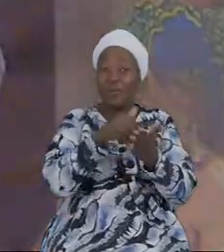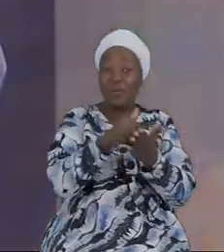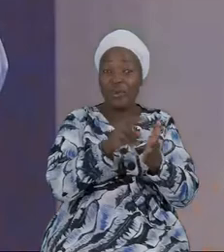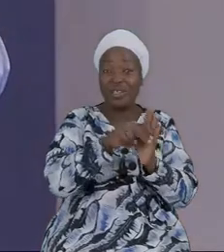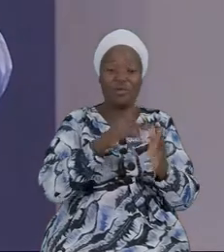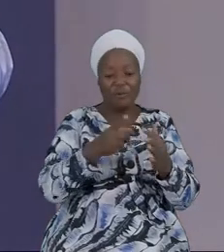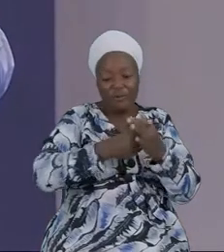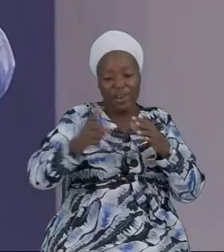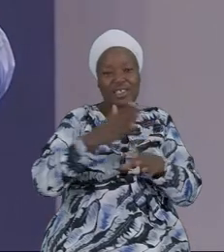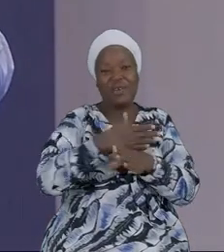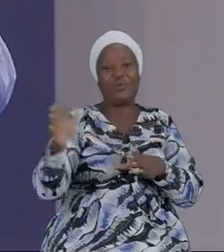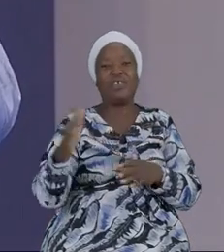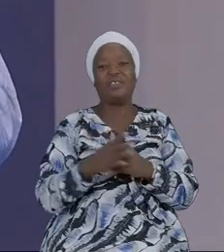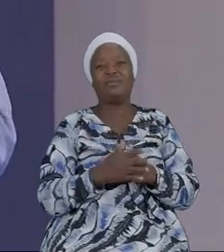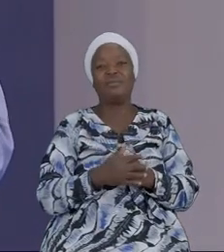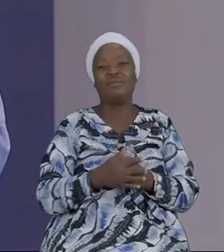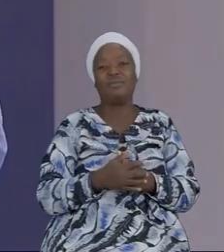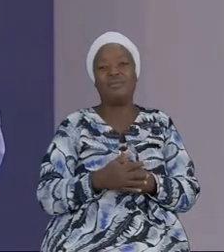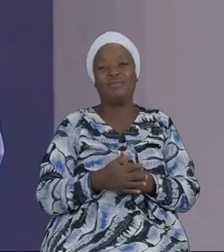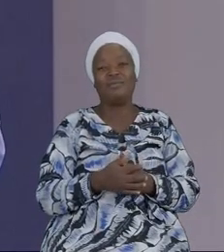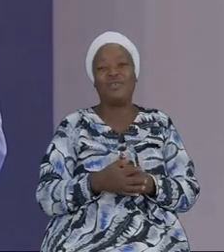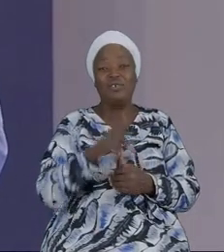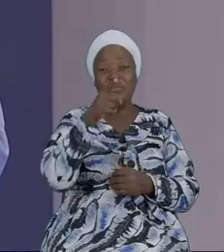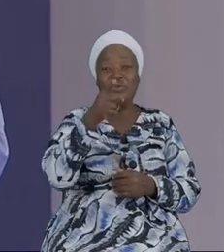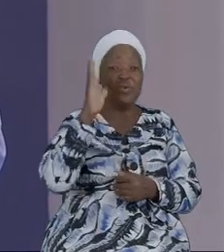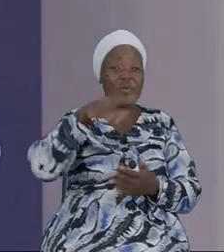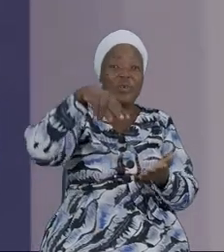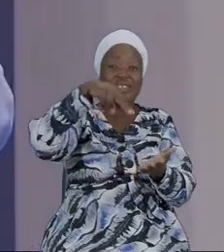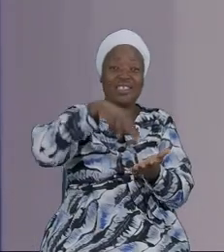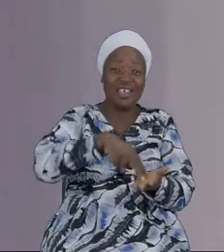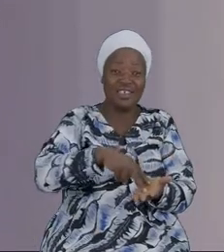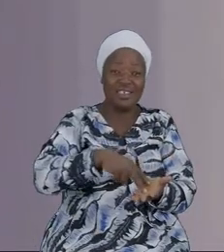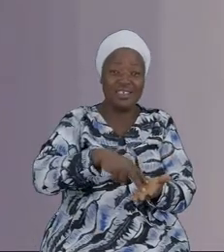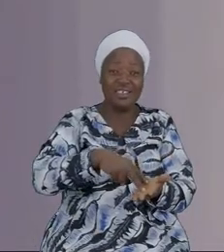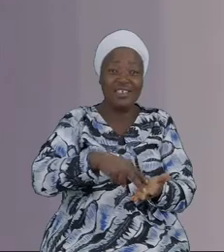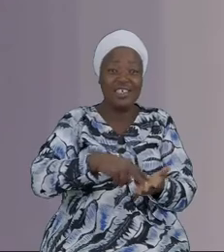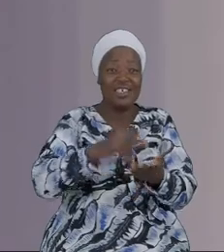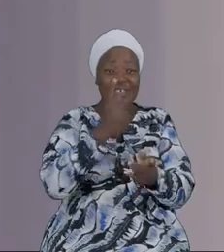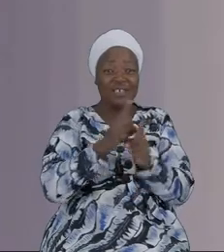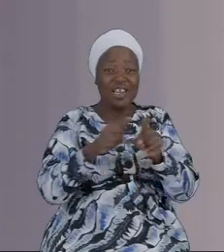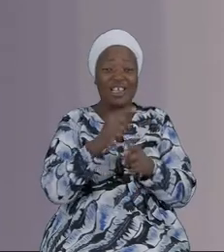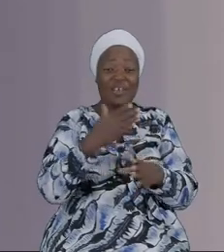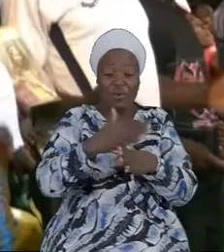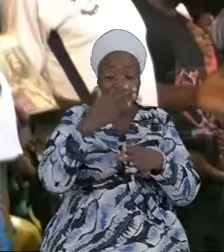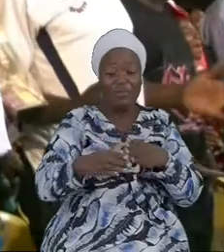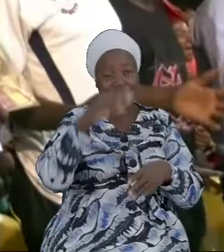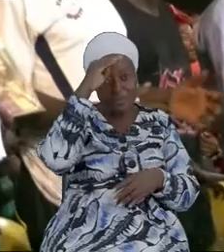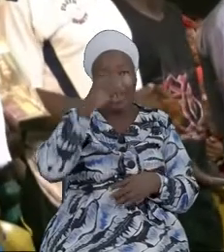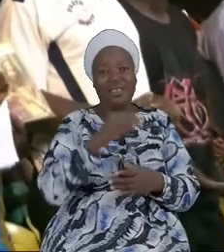will vanish away. You will stand like a real complete man.